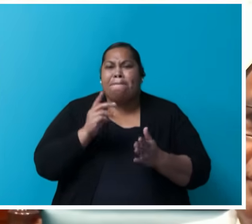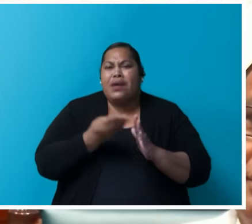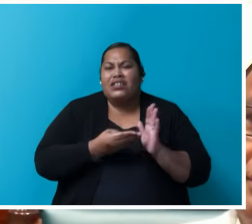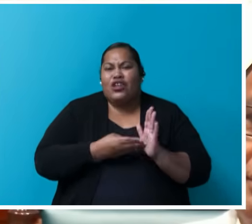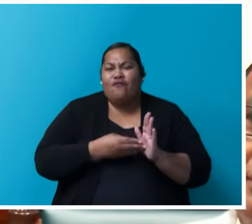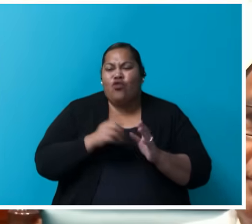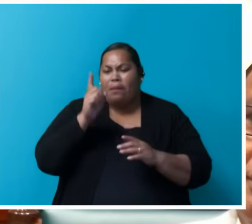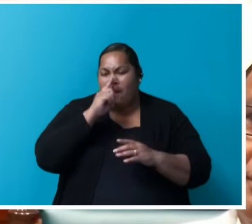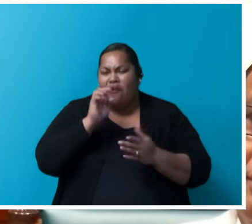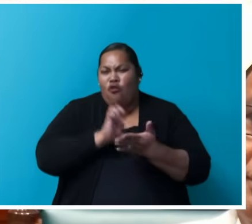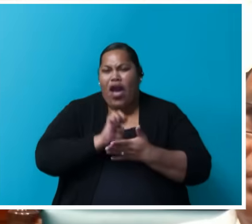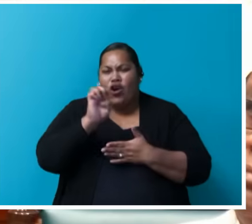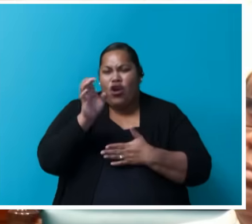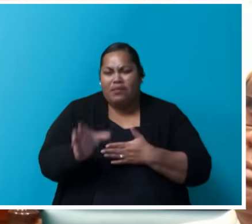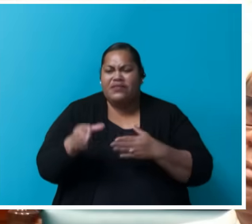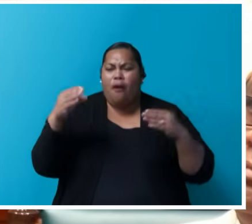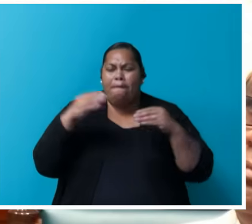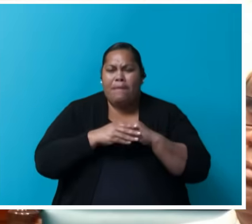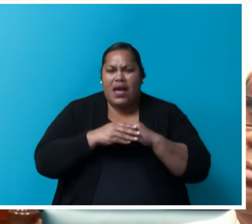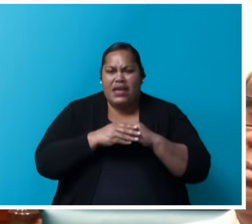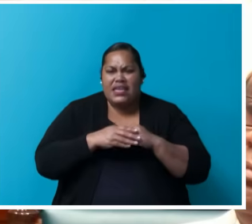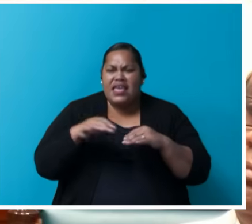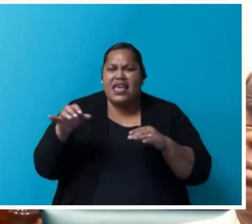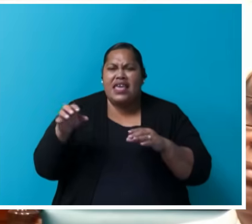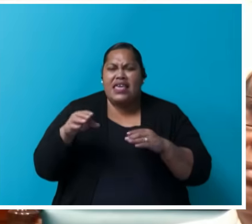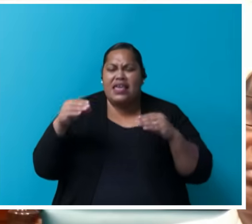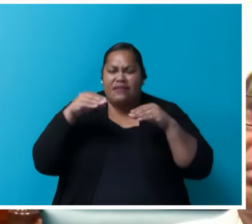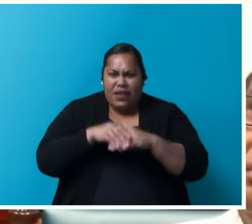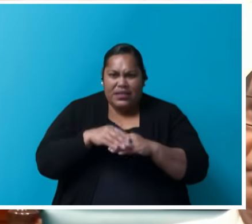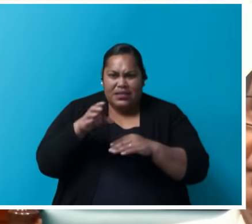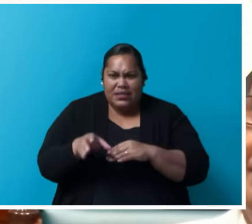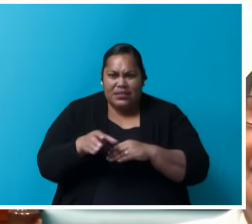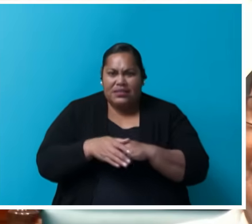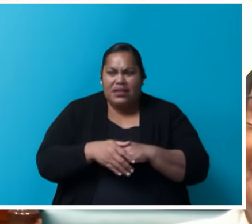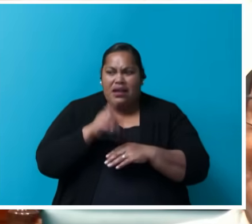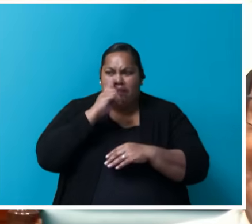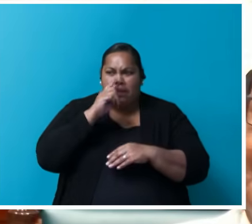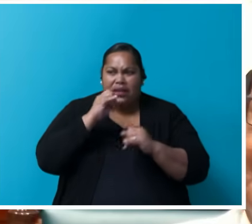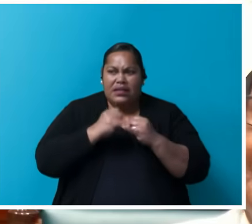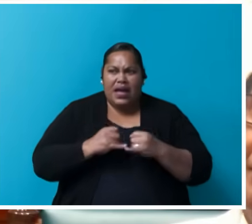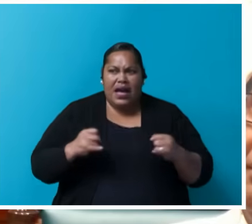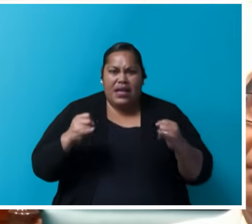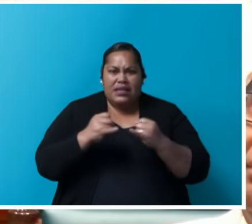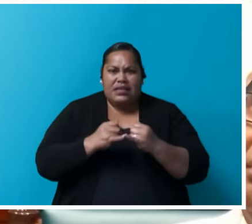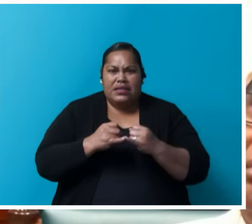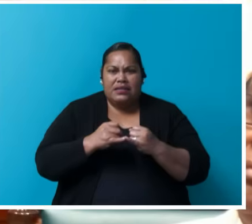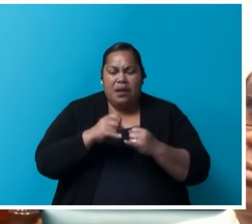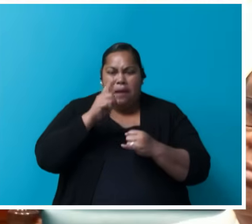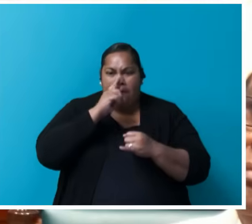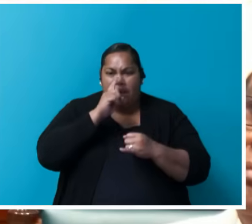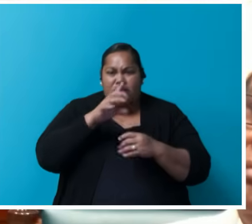economists, banks, investors, people in the islands, people who are receiving social